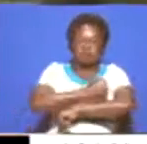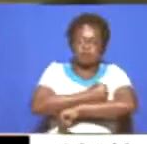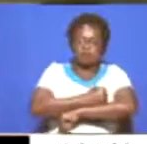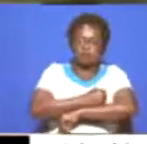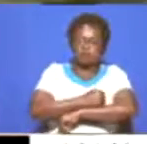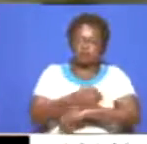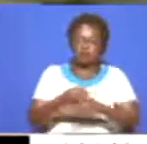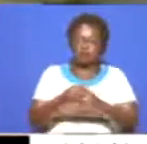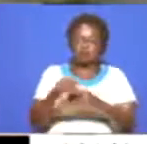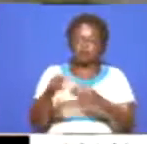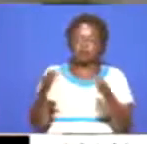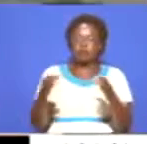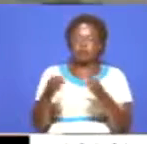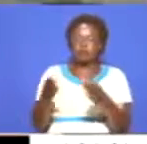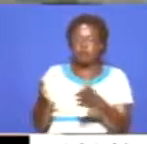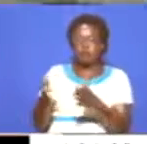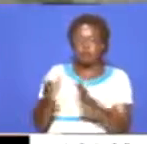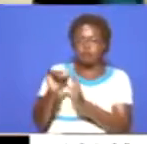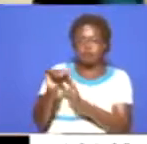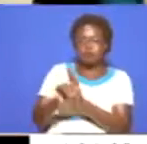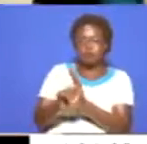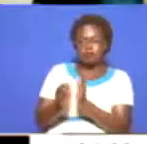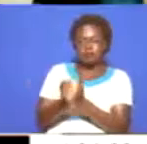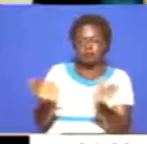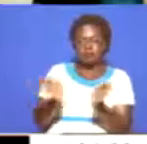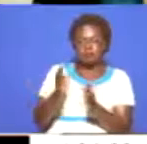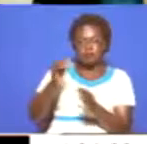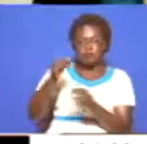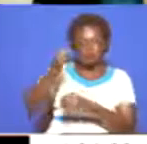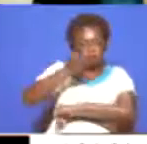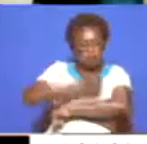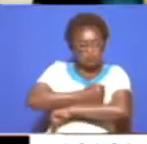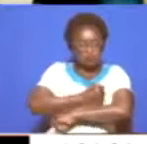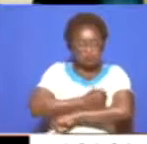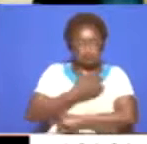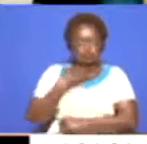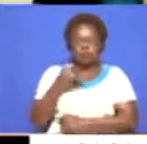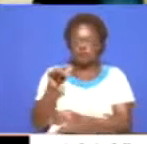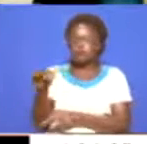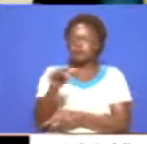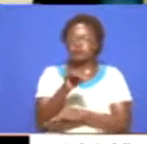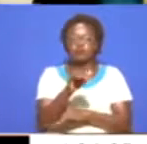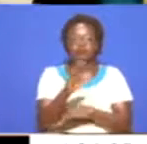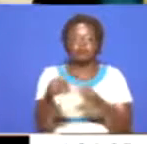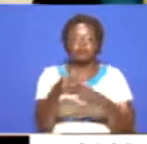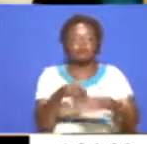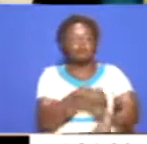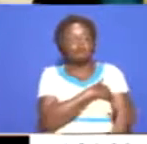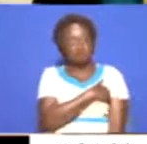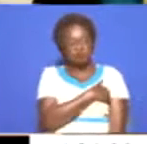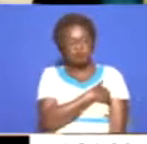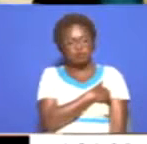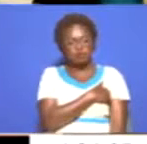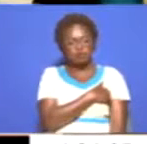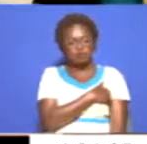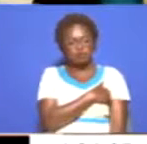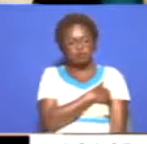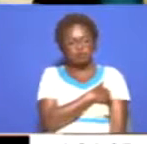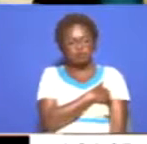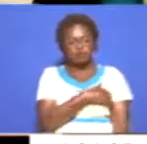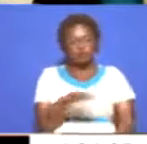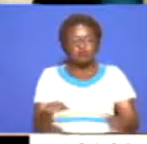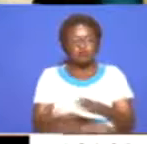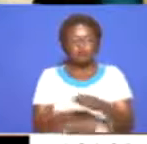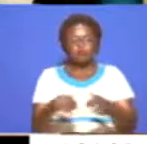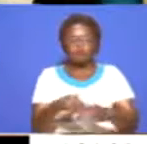classes that exist in identified public schools. So we want to ask all the chiefs and assistant chiefs